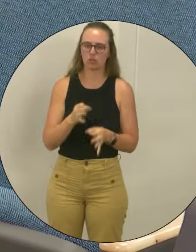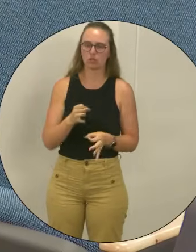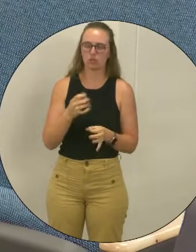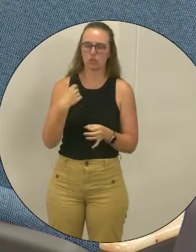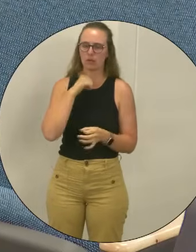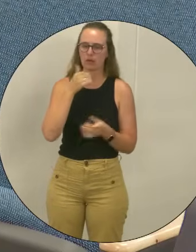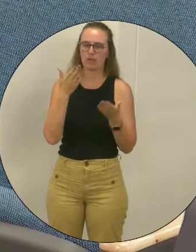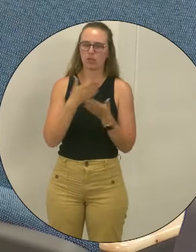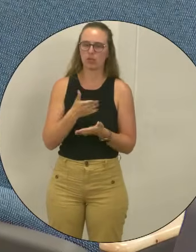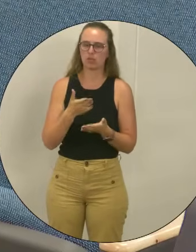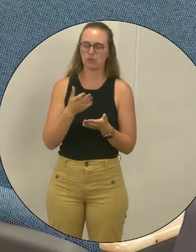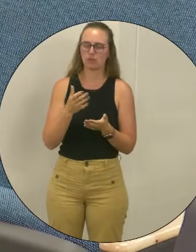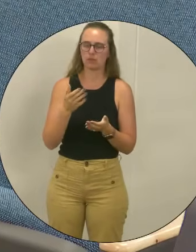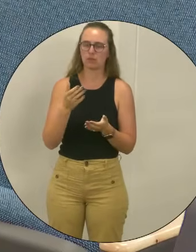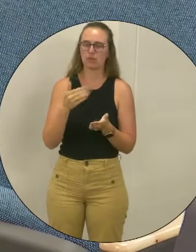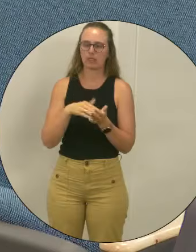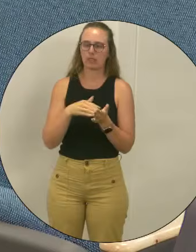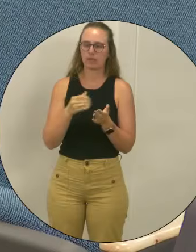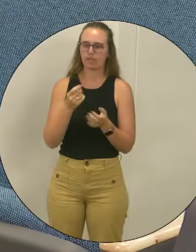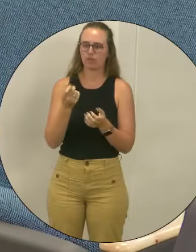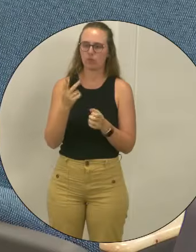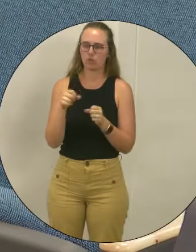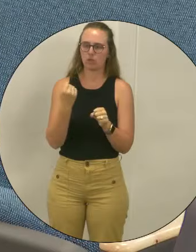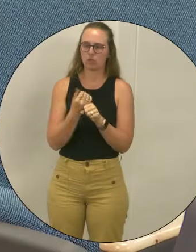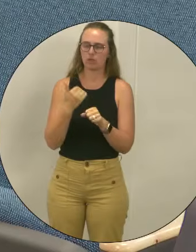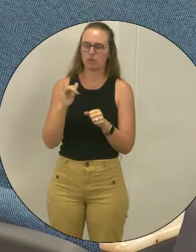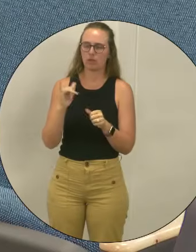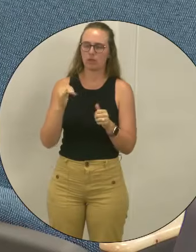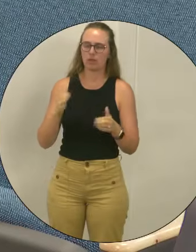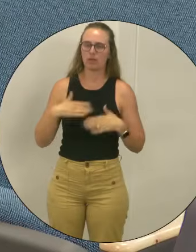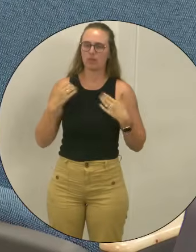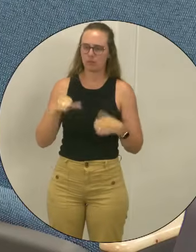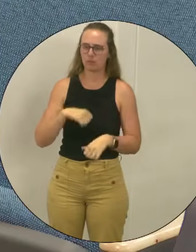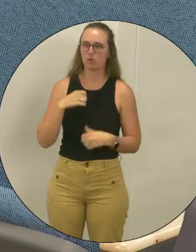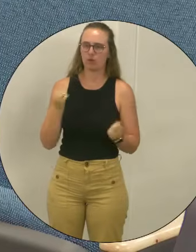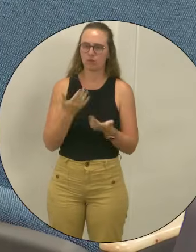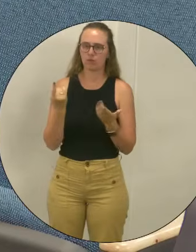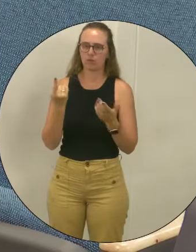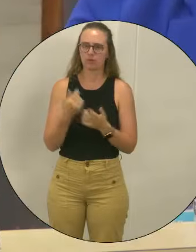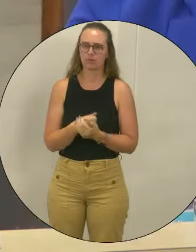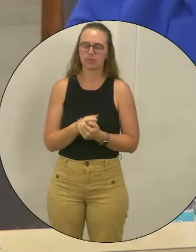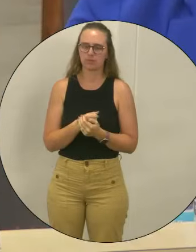here again in a couple years. Thanks so much, and happy Pride, everybody.